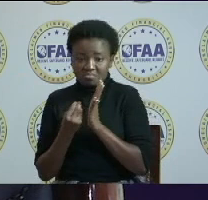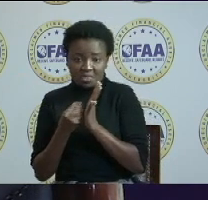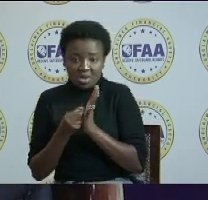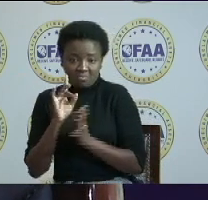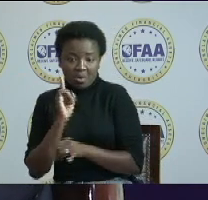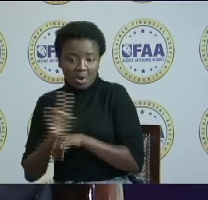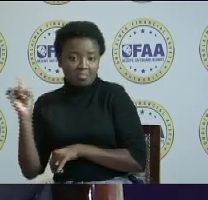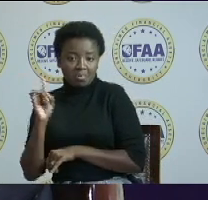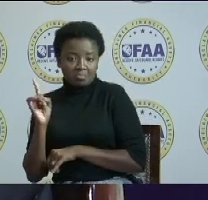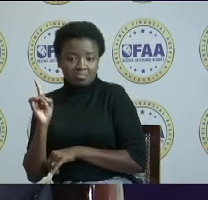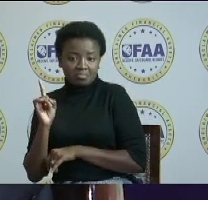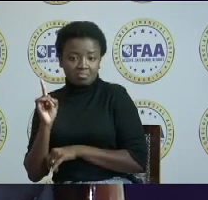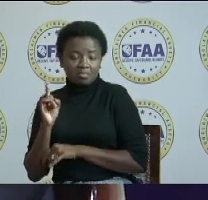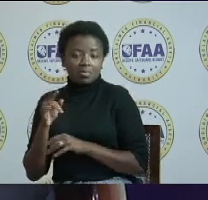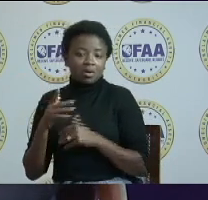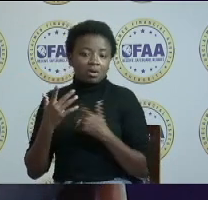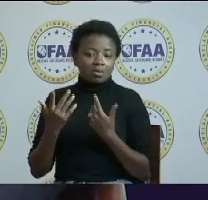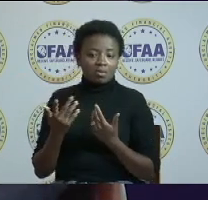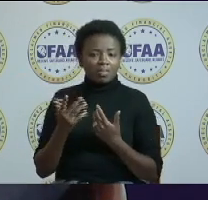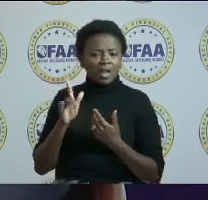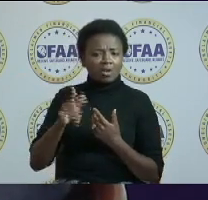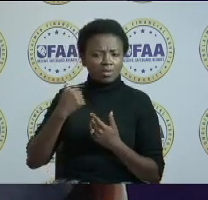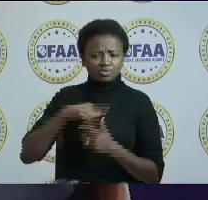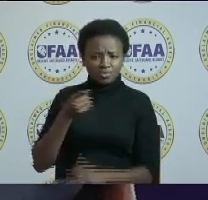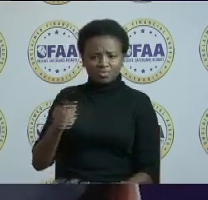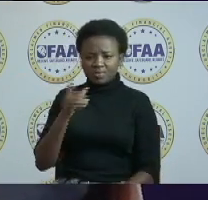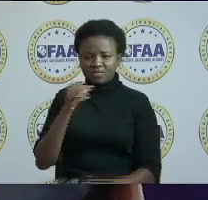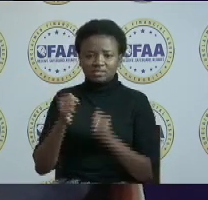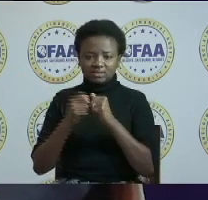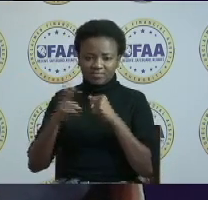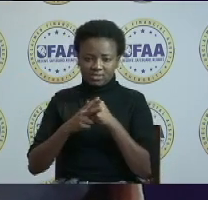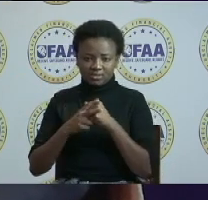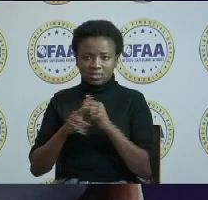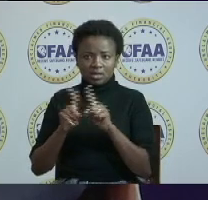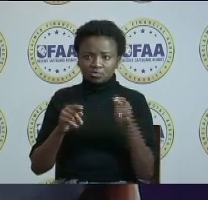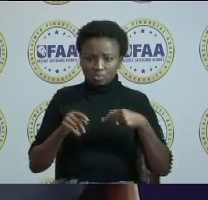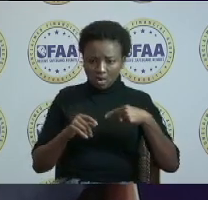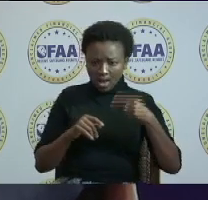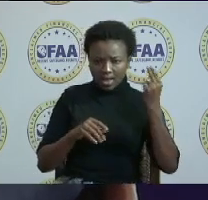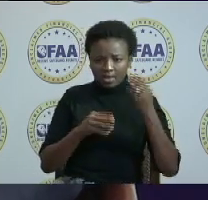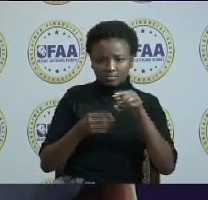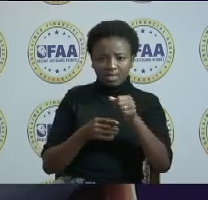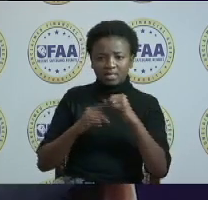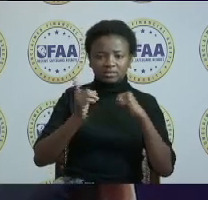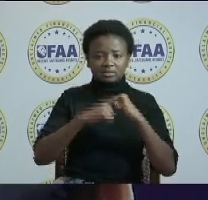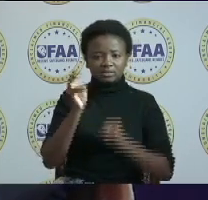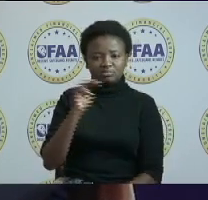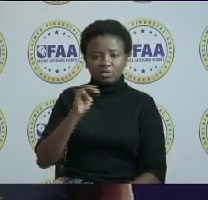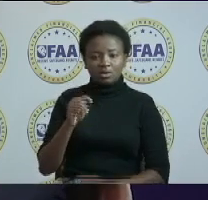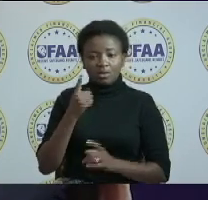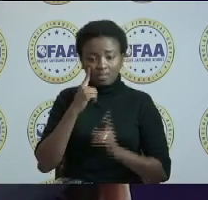the lowest claim you have paid to date is 17 shillings. That's the lowest claim you have paid. And the highest you have paid is about 6 million. And all